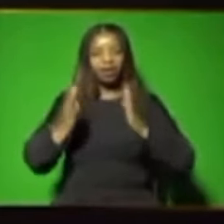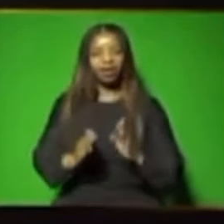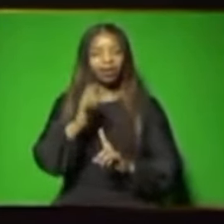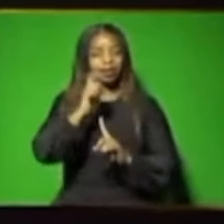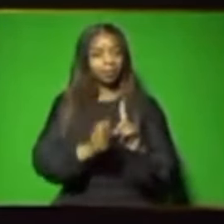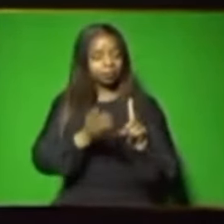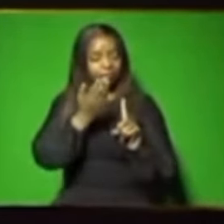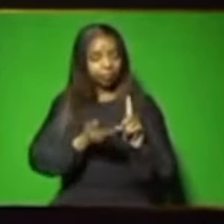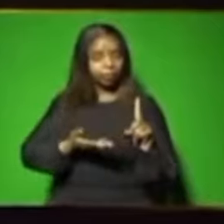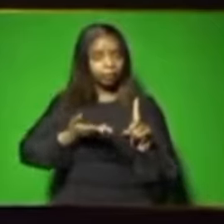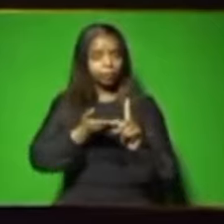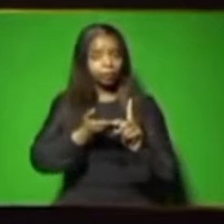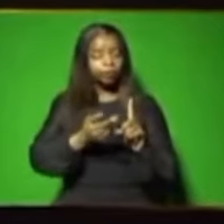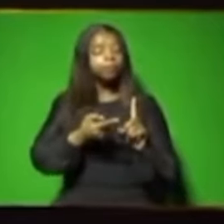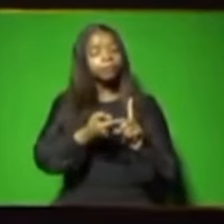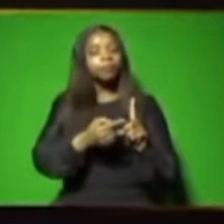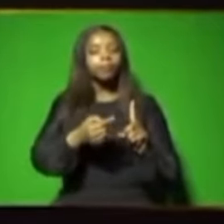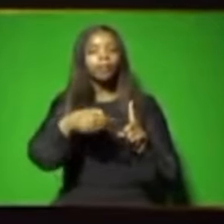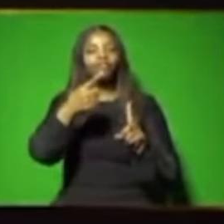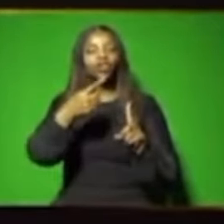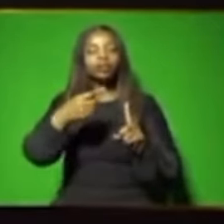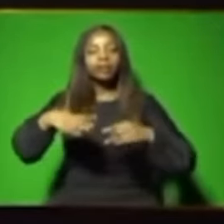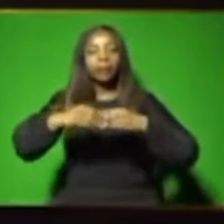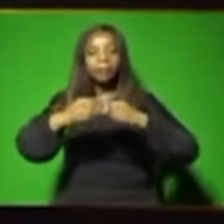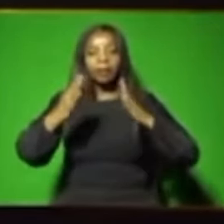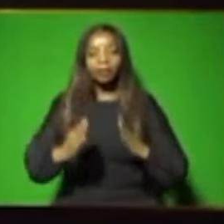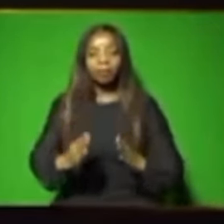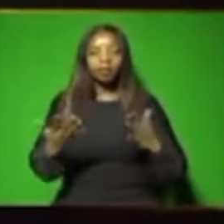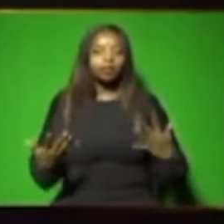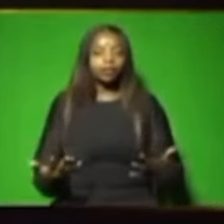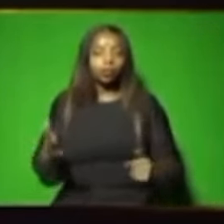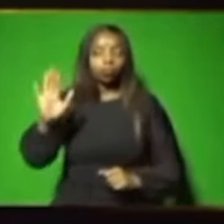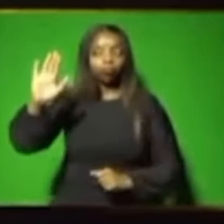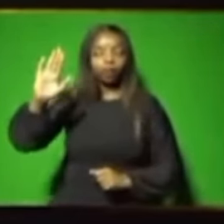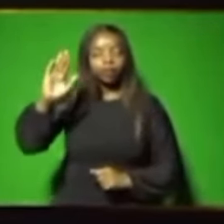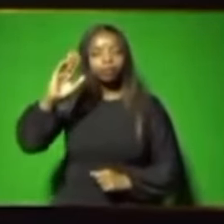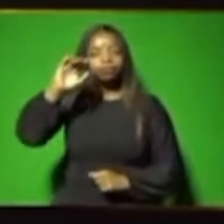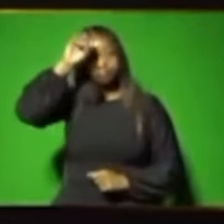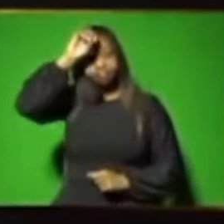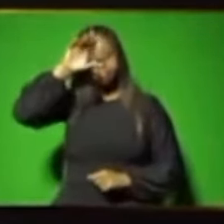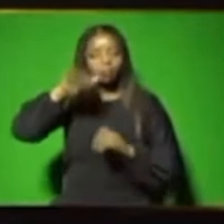down below. Don't forget to like, comment, and subscribe. See you lovely people in the next video.